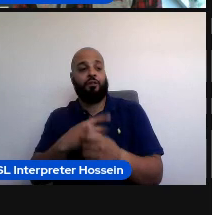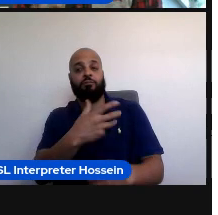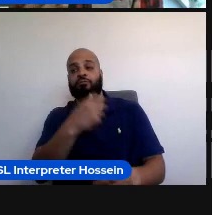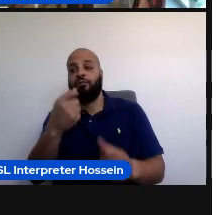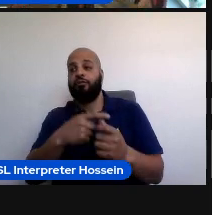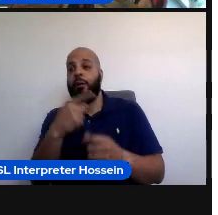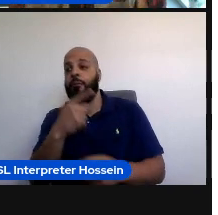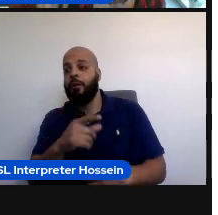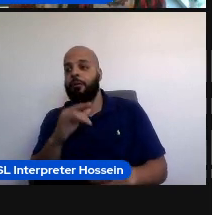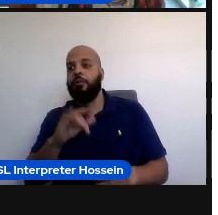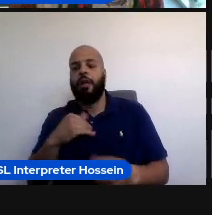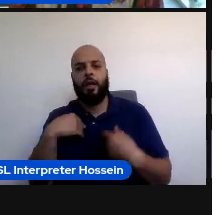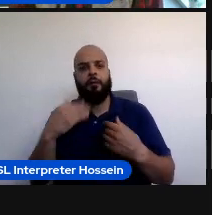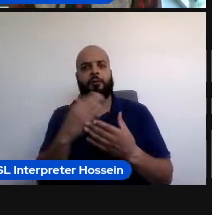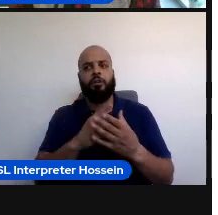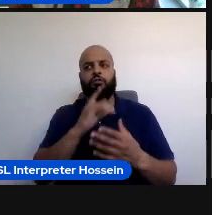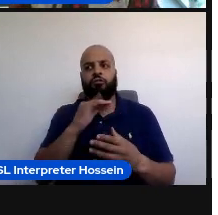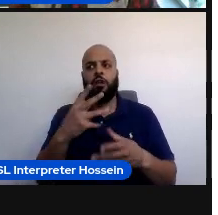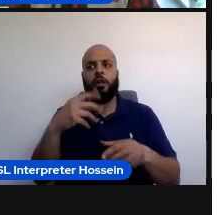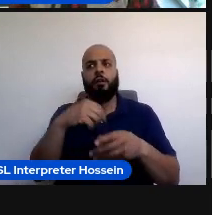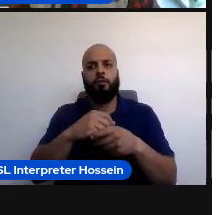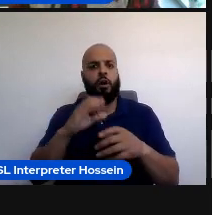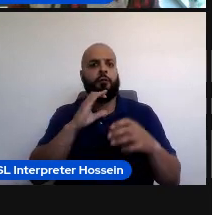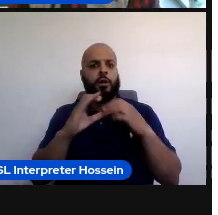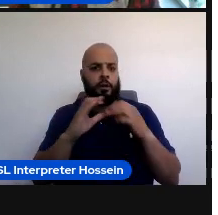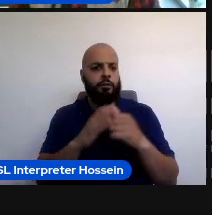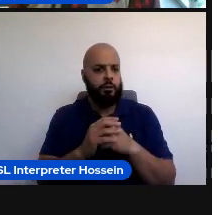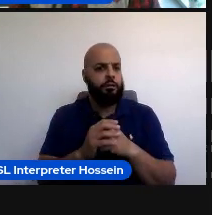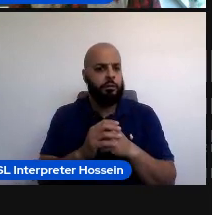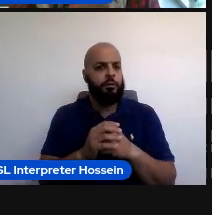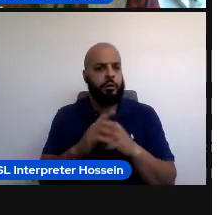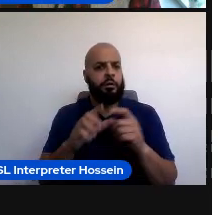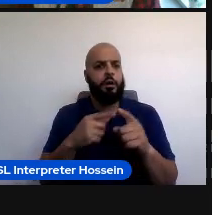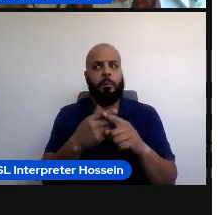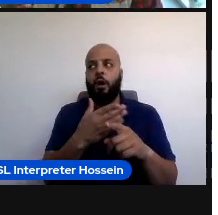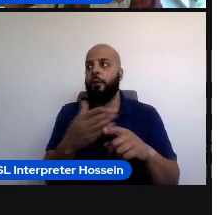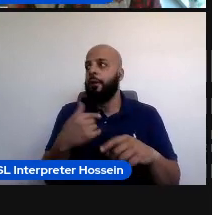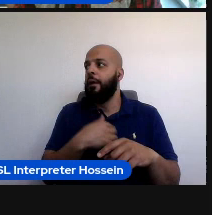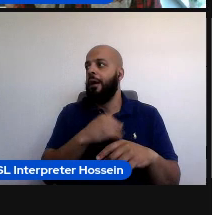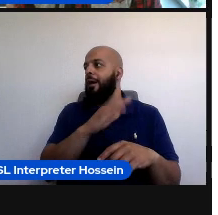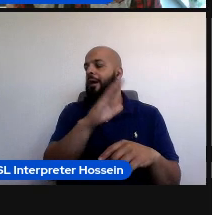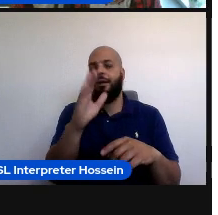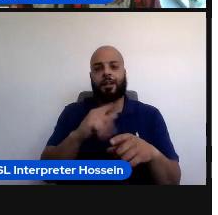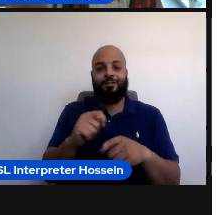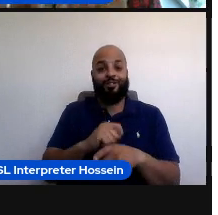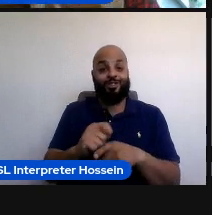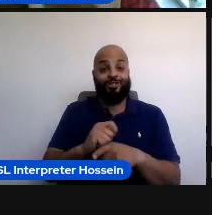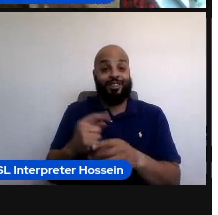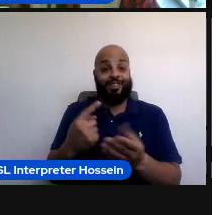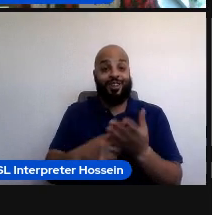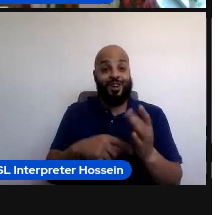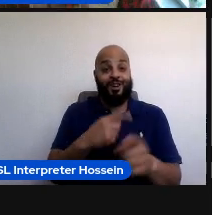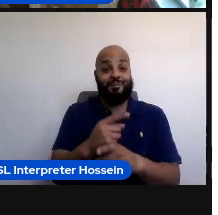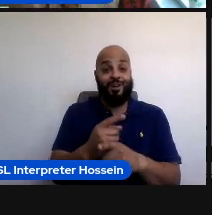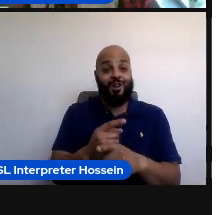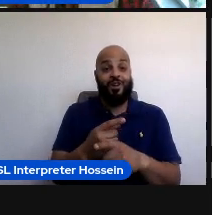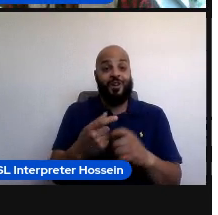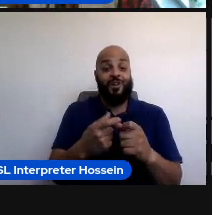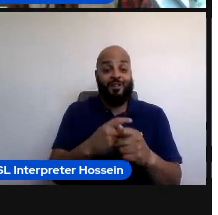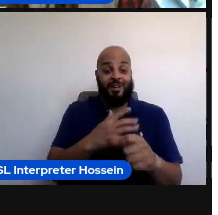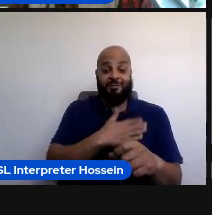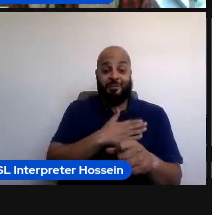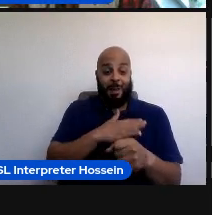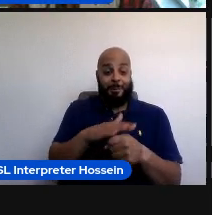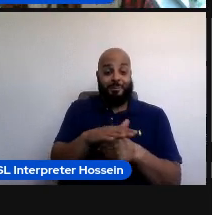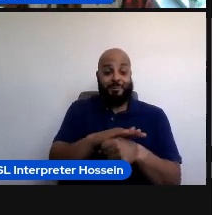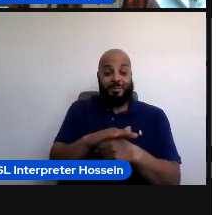some really involved conversations about things that I had never been trained to talk about as a basic